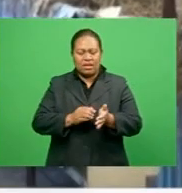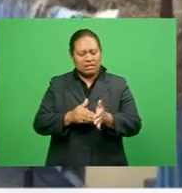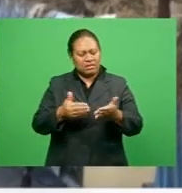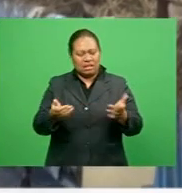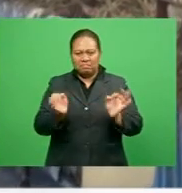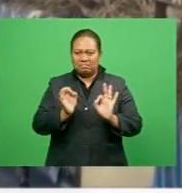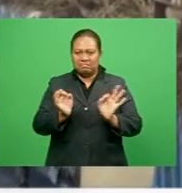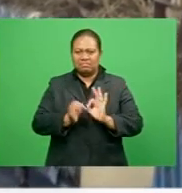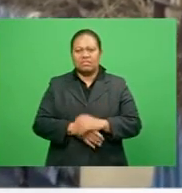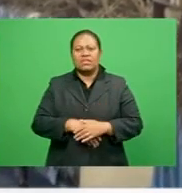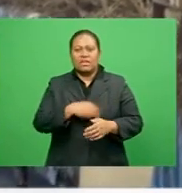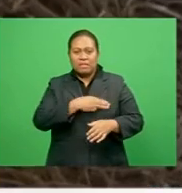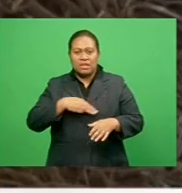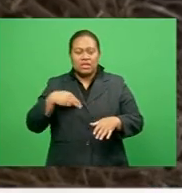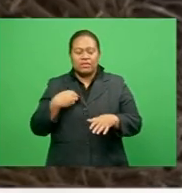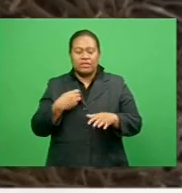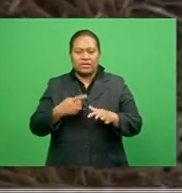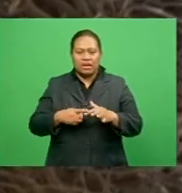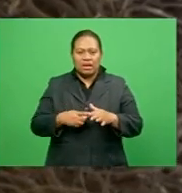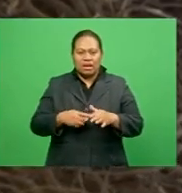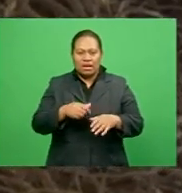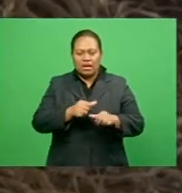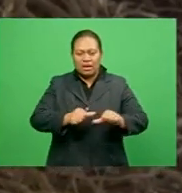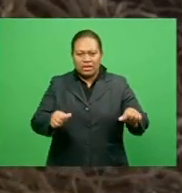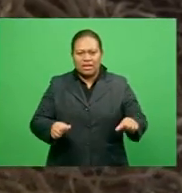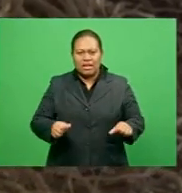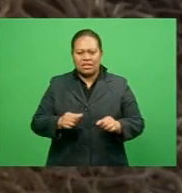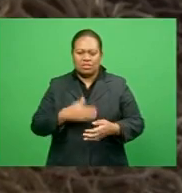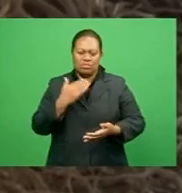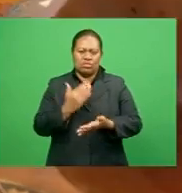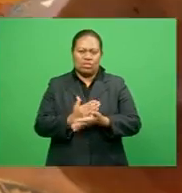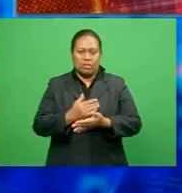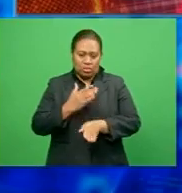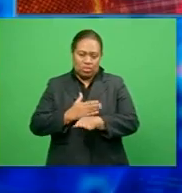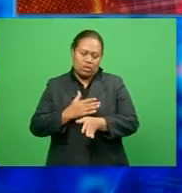Ministry of Agriculture is working on controlling the spread of the disease.